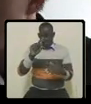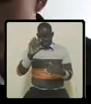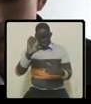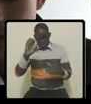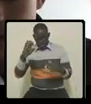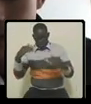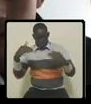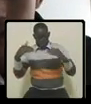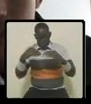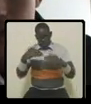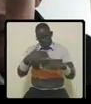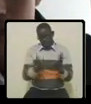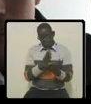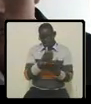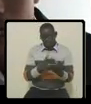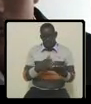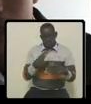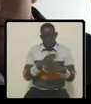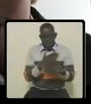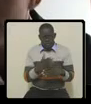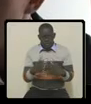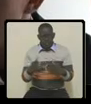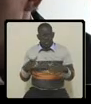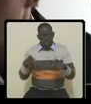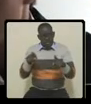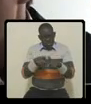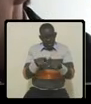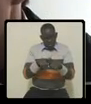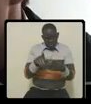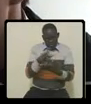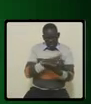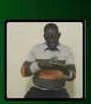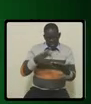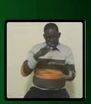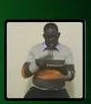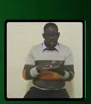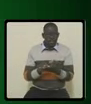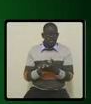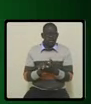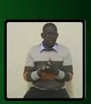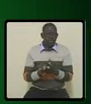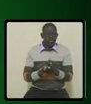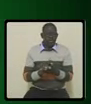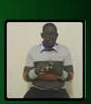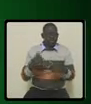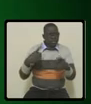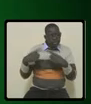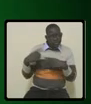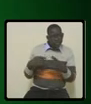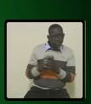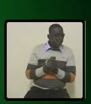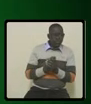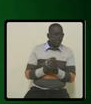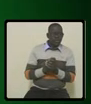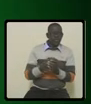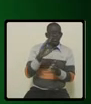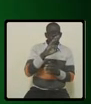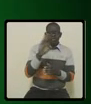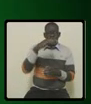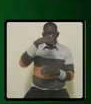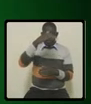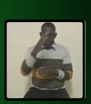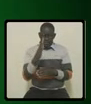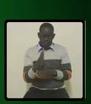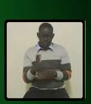fold mountains. This is because they lie in the center of the continent. Okay, let me just recap before I get confused.